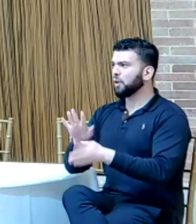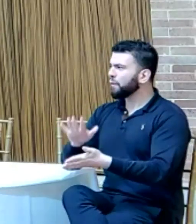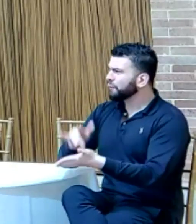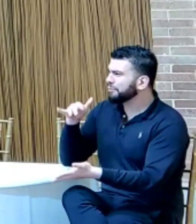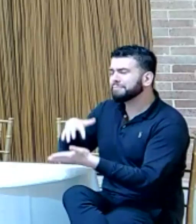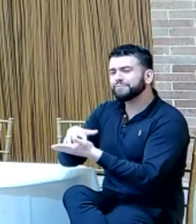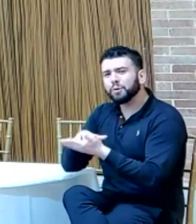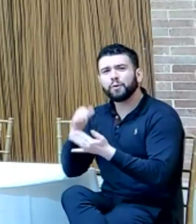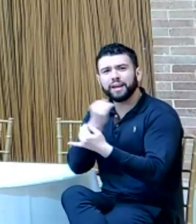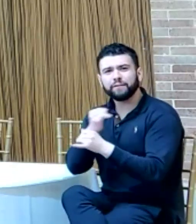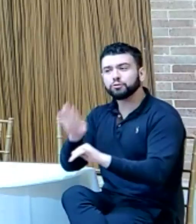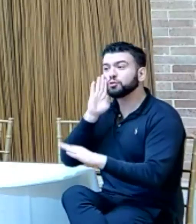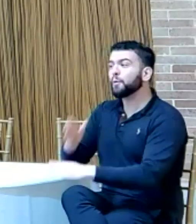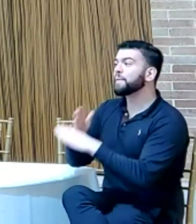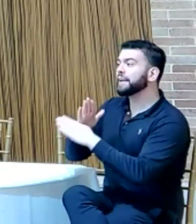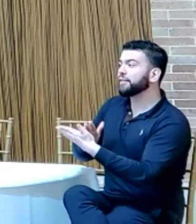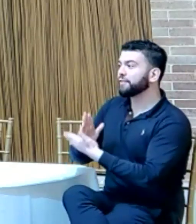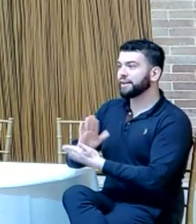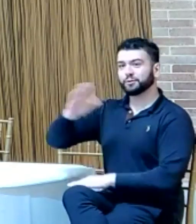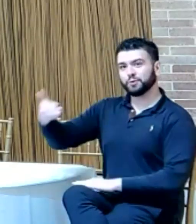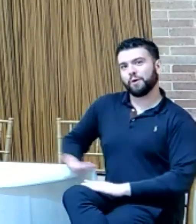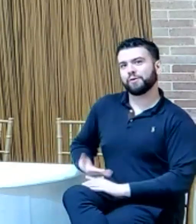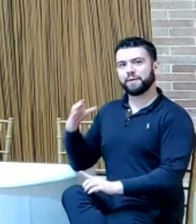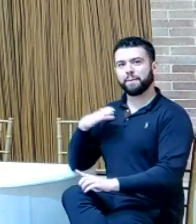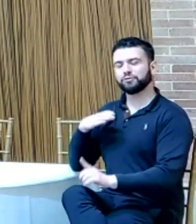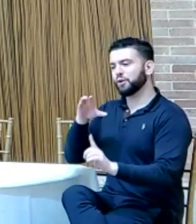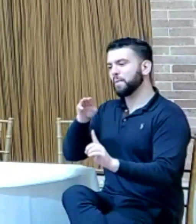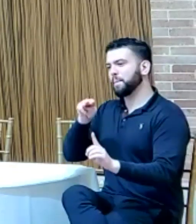individuals please welcome commissioner Miranda